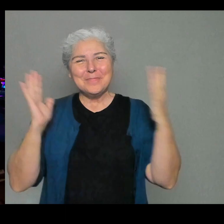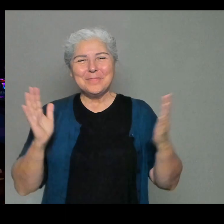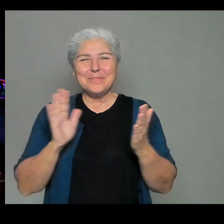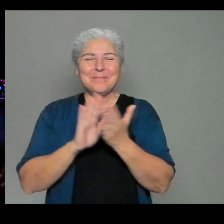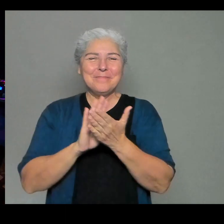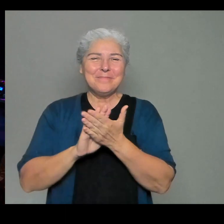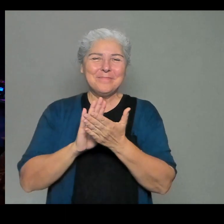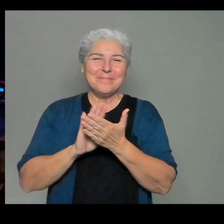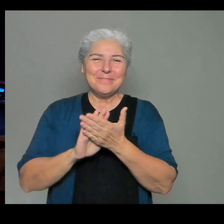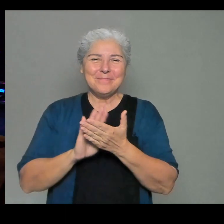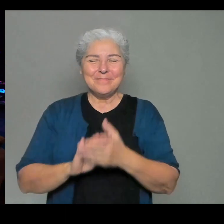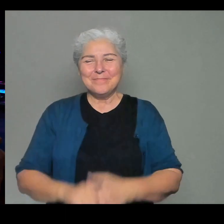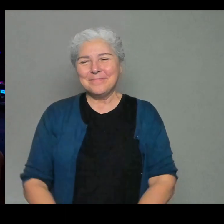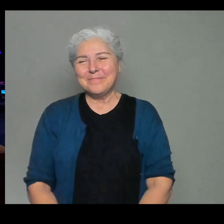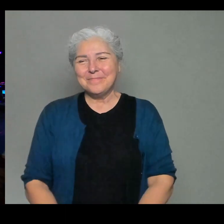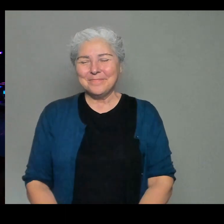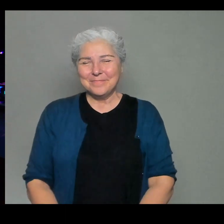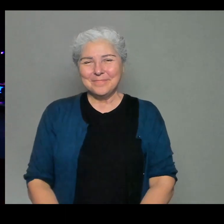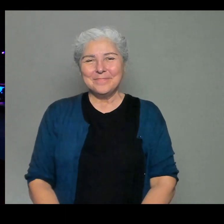church.